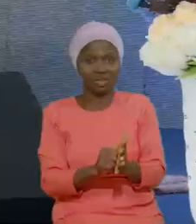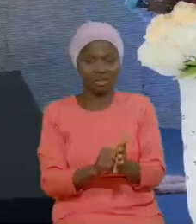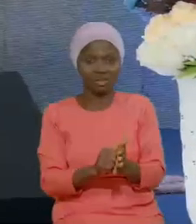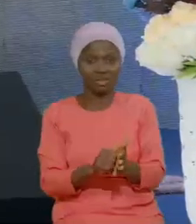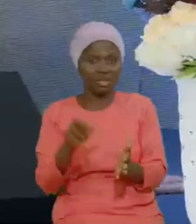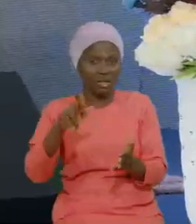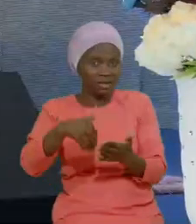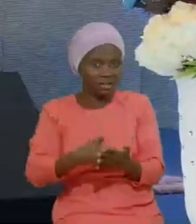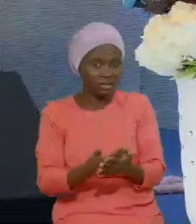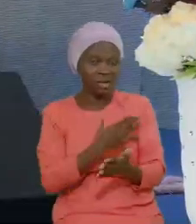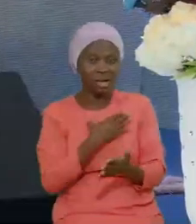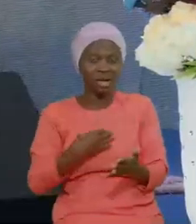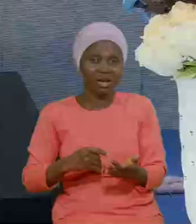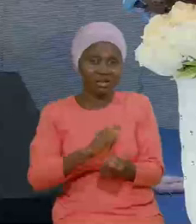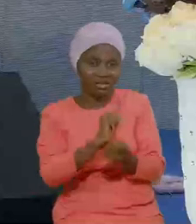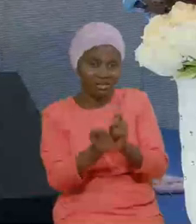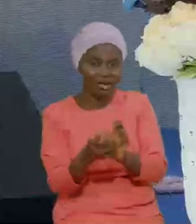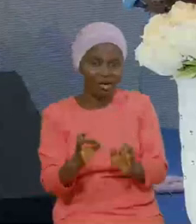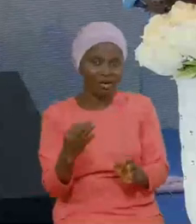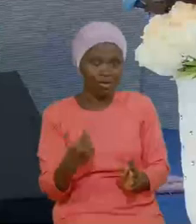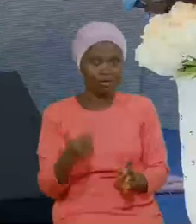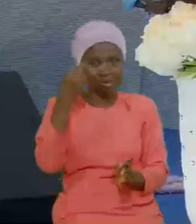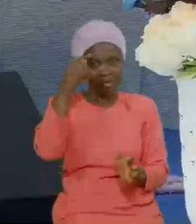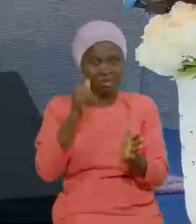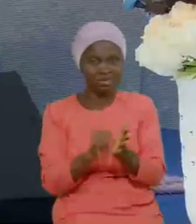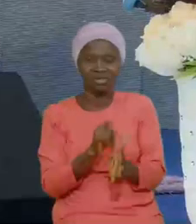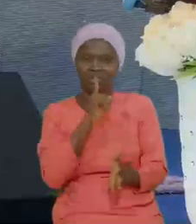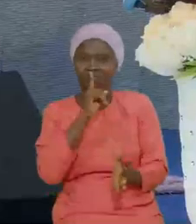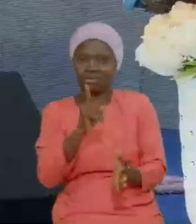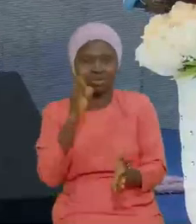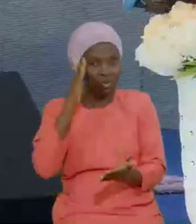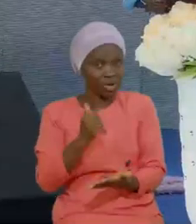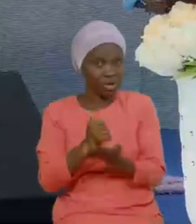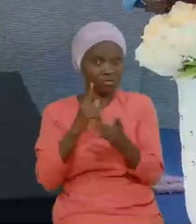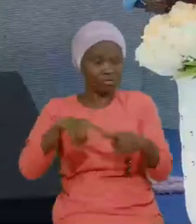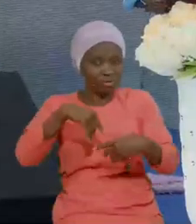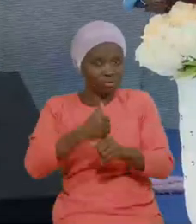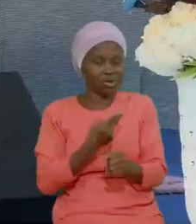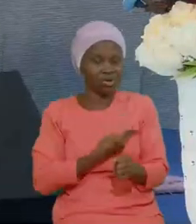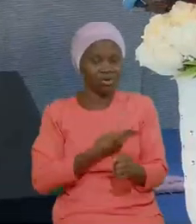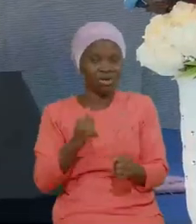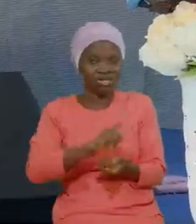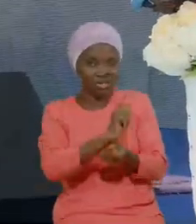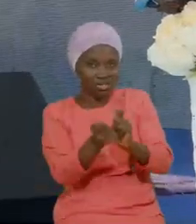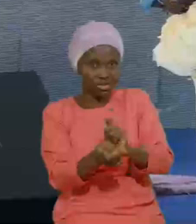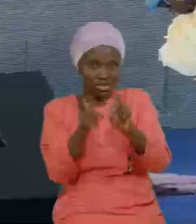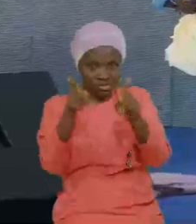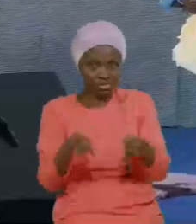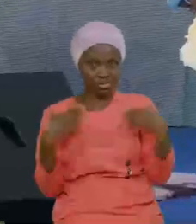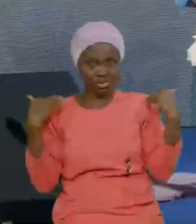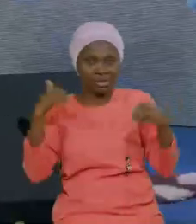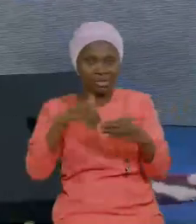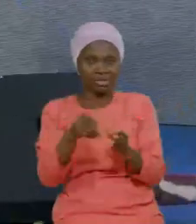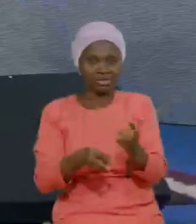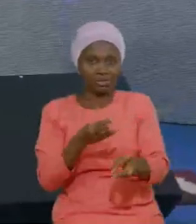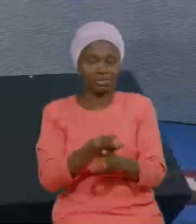and reformation of the mind that actually will make us a change agent in the world.